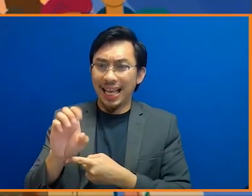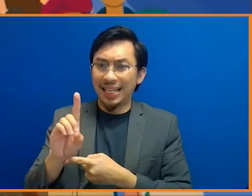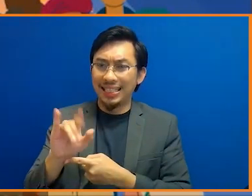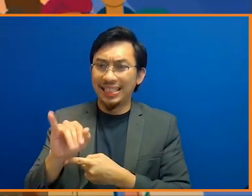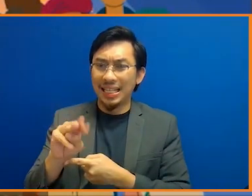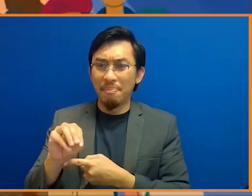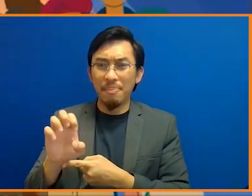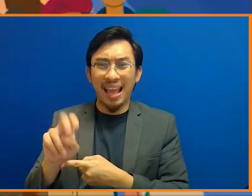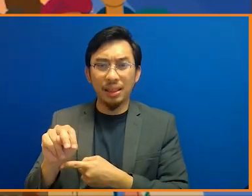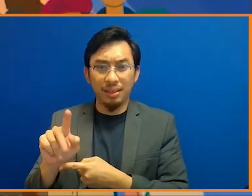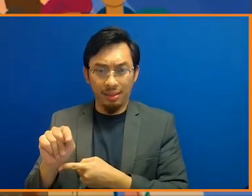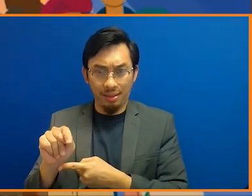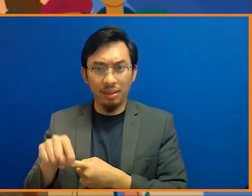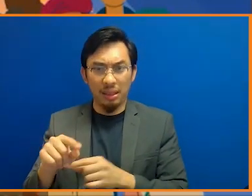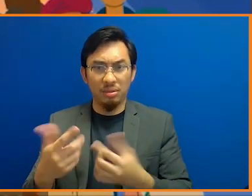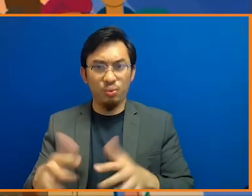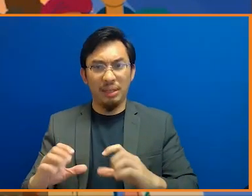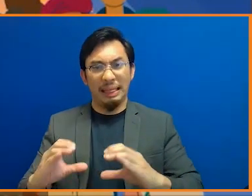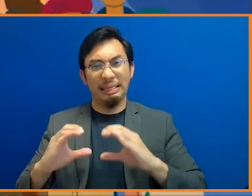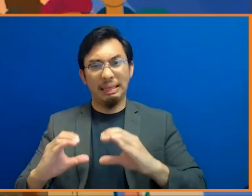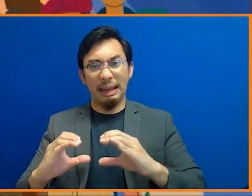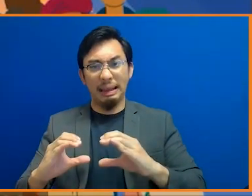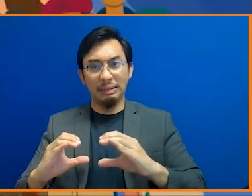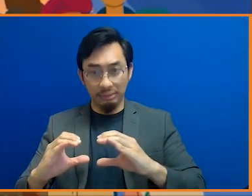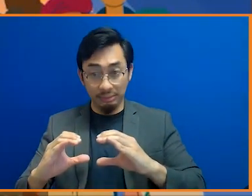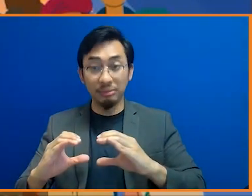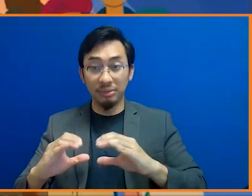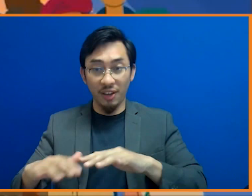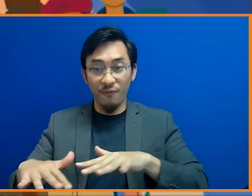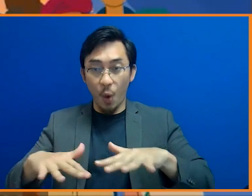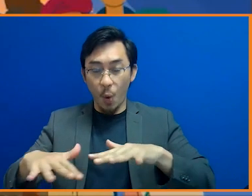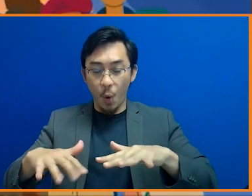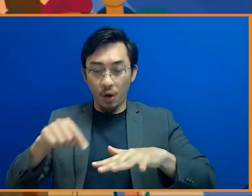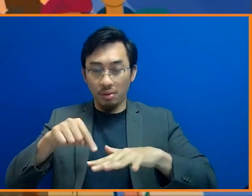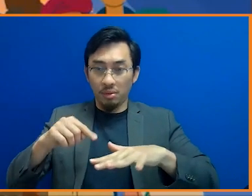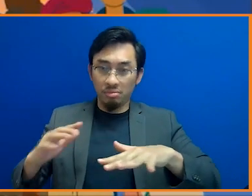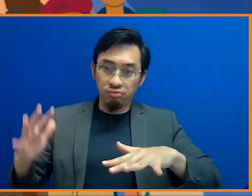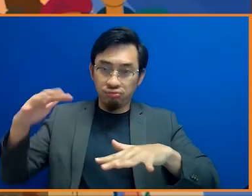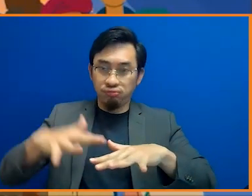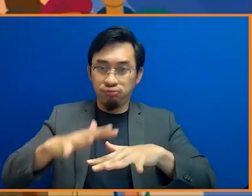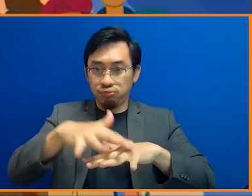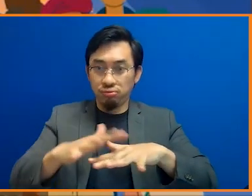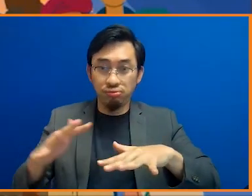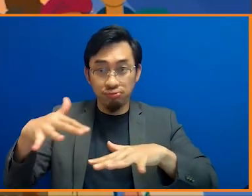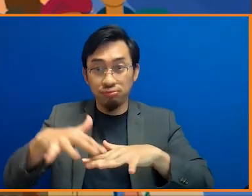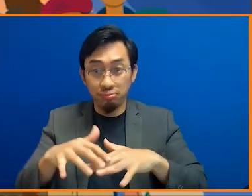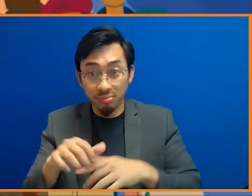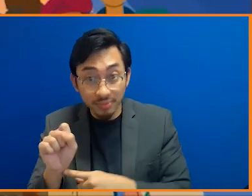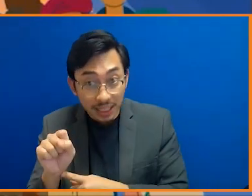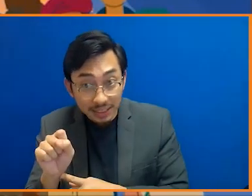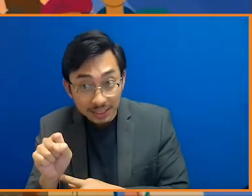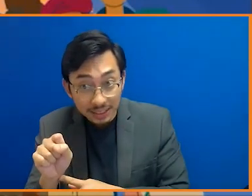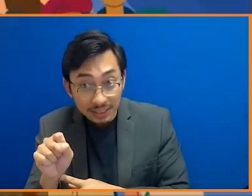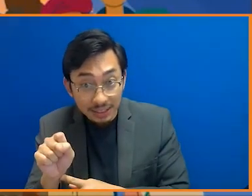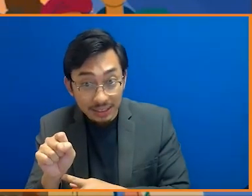carry a thick of sediment and deposited at the floor of the